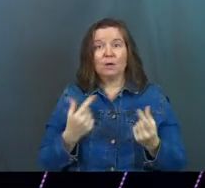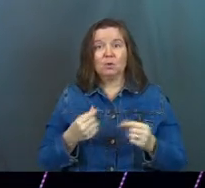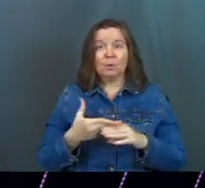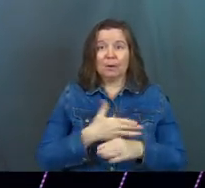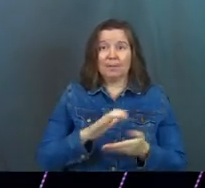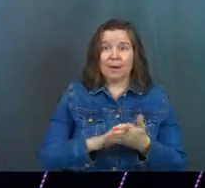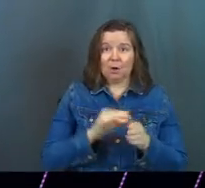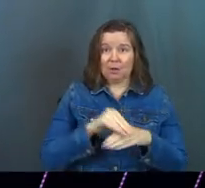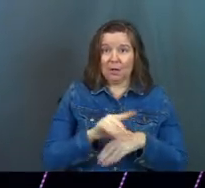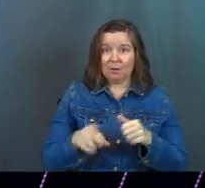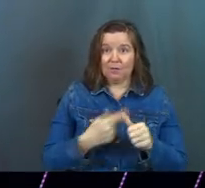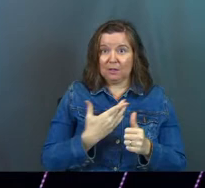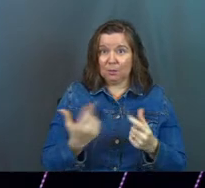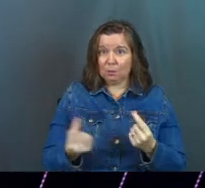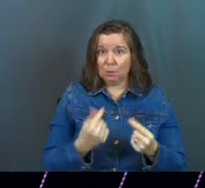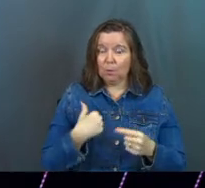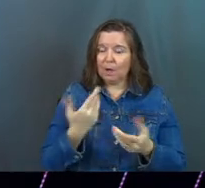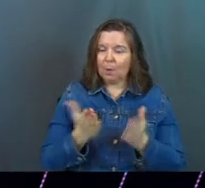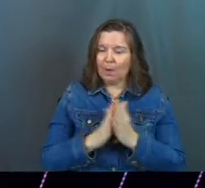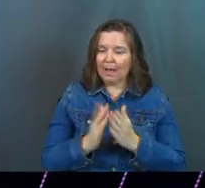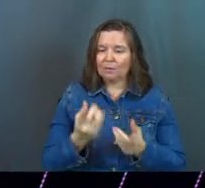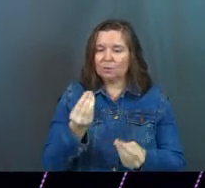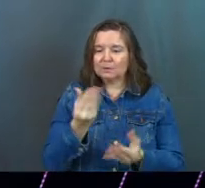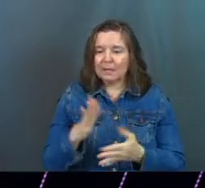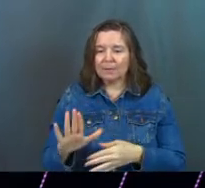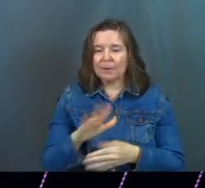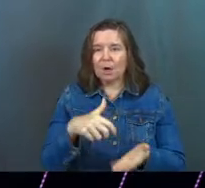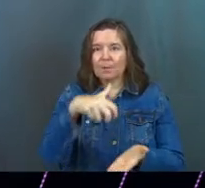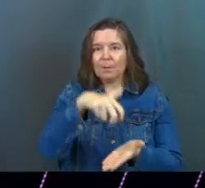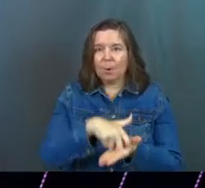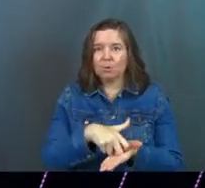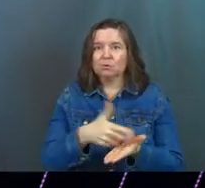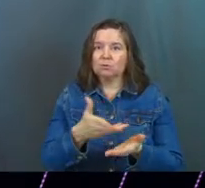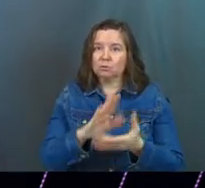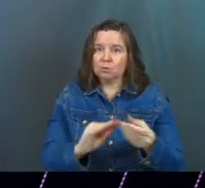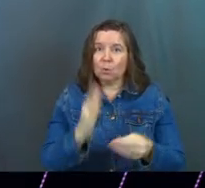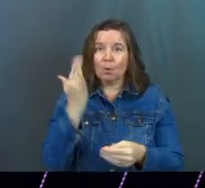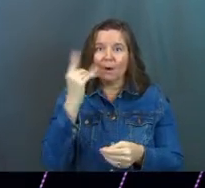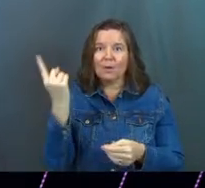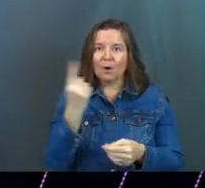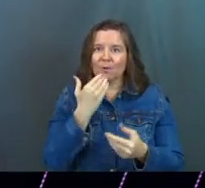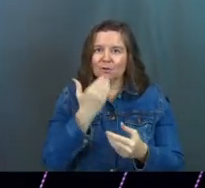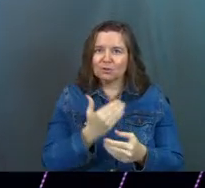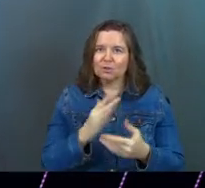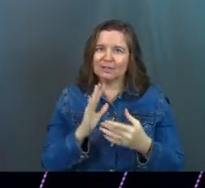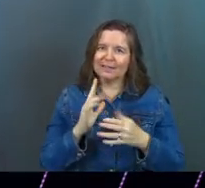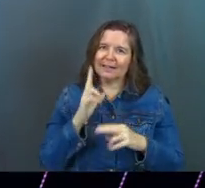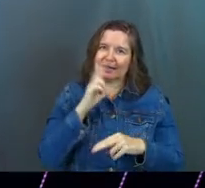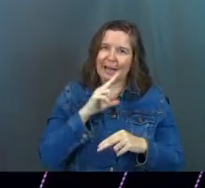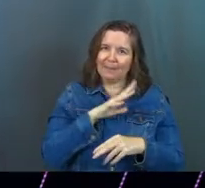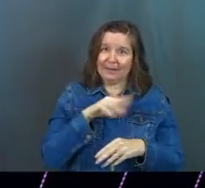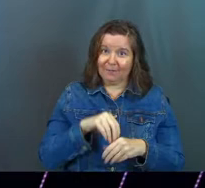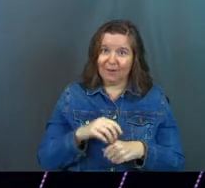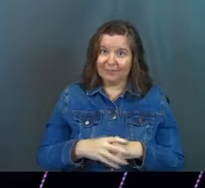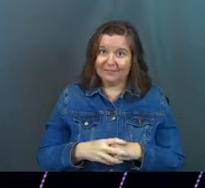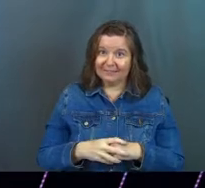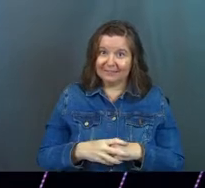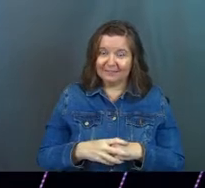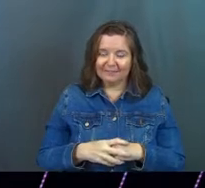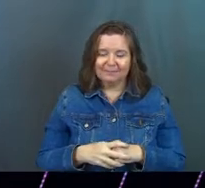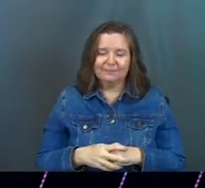do premarital counseling, one of the first things that we do is we always ask them to tell us their proposal story because there's always good comedy involved.